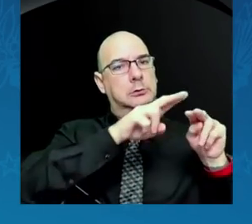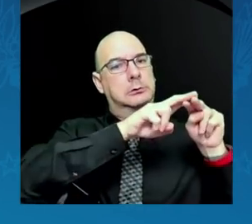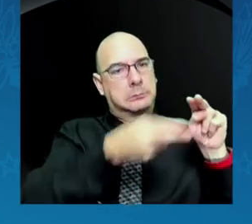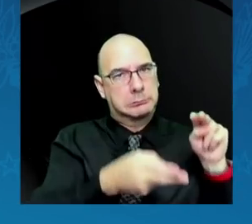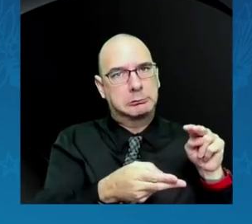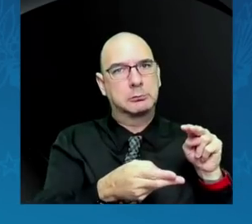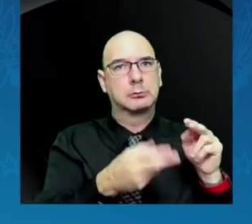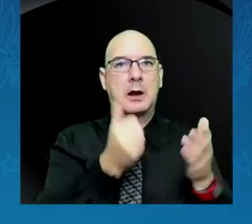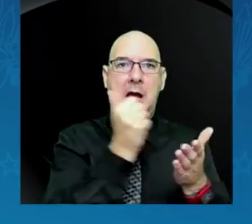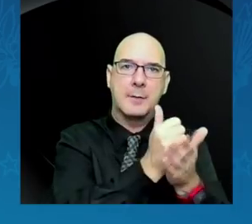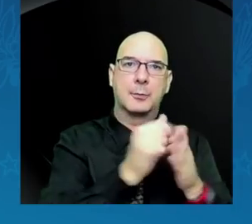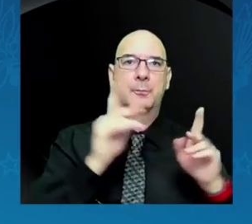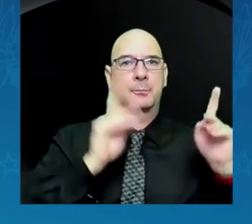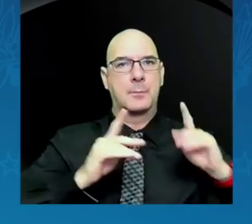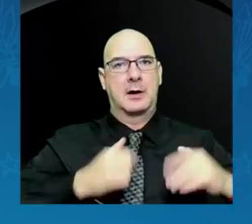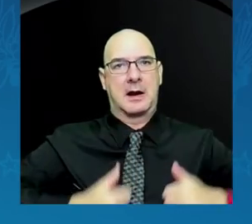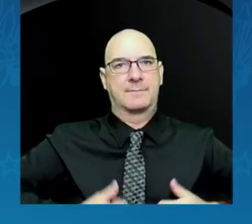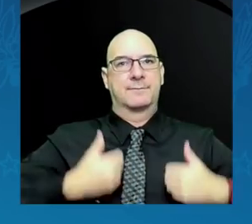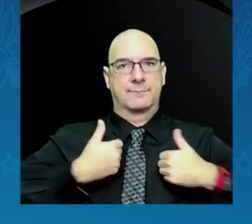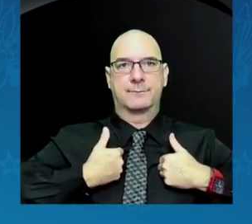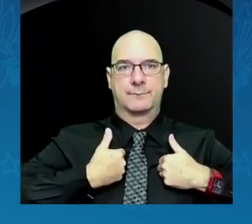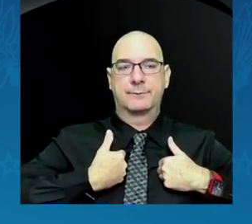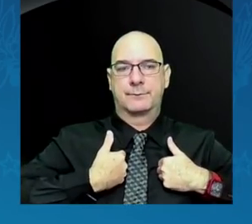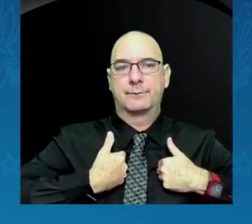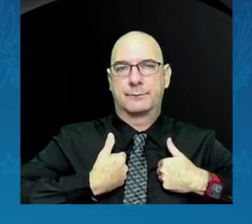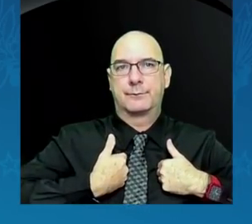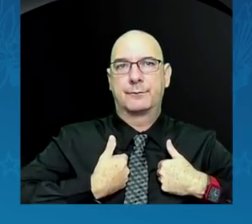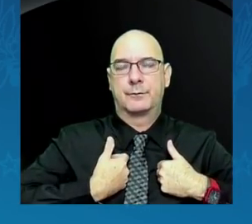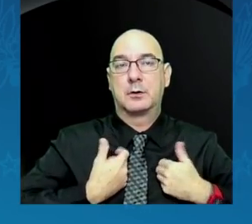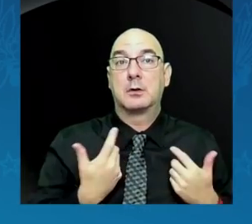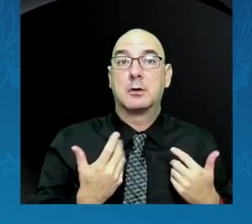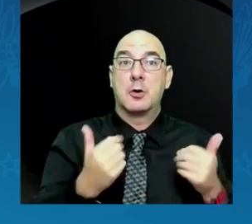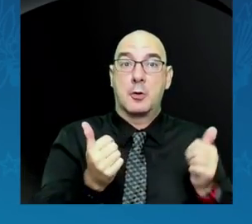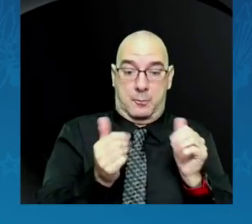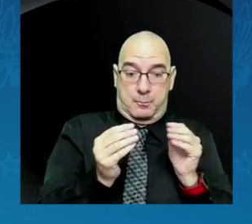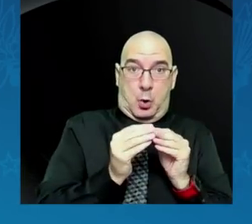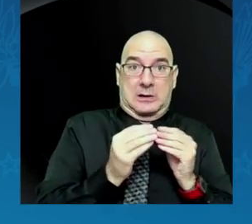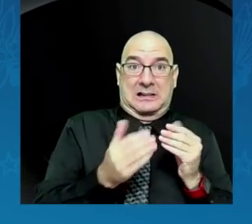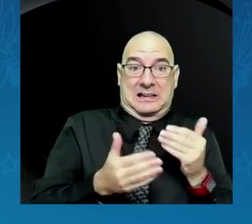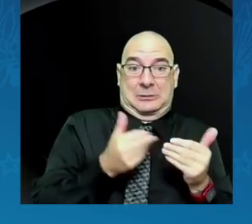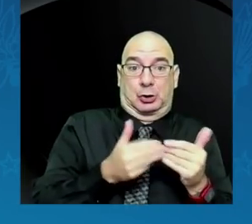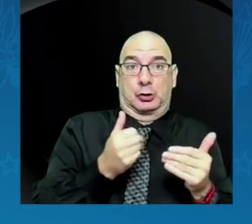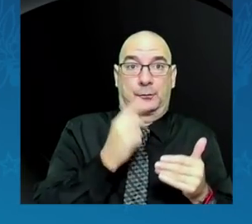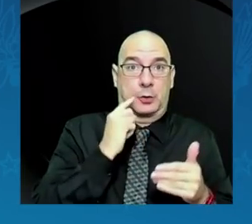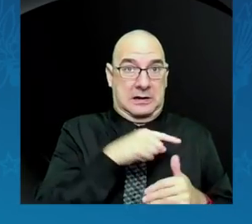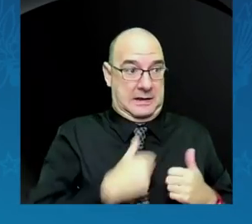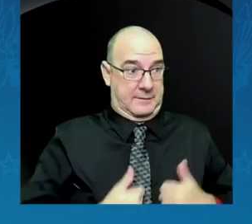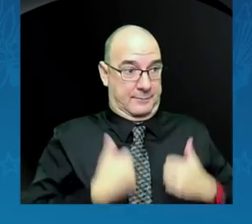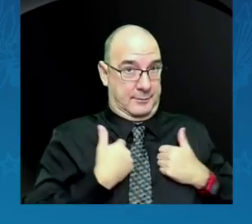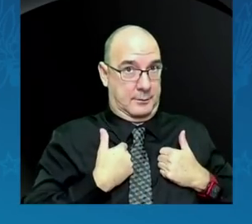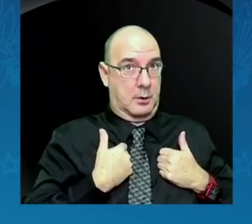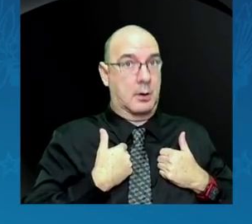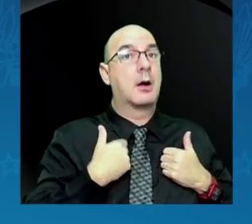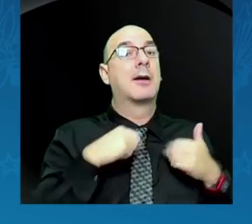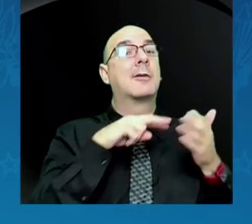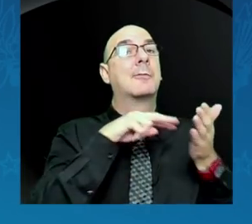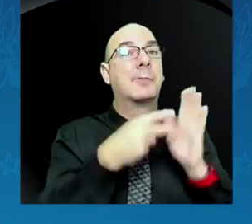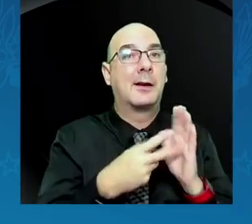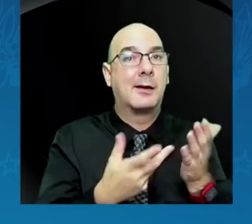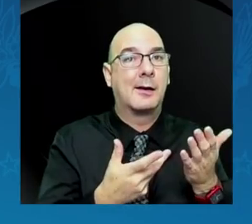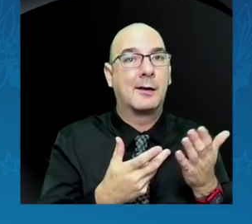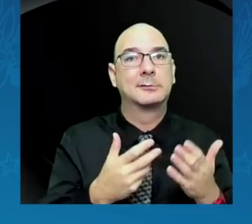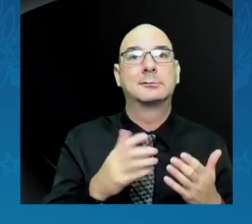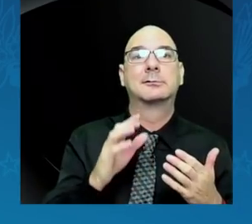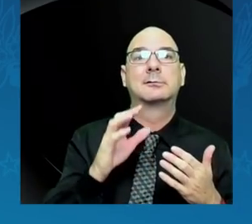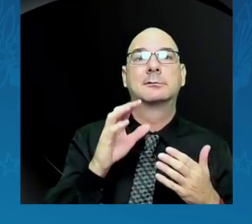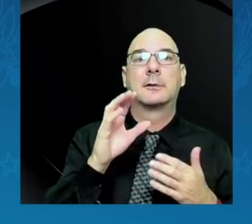most Americans, making it easier for them to live means bringing the cost of living down, especially for essential